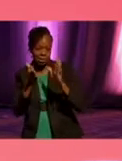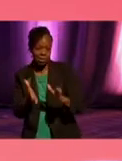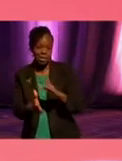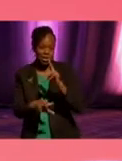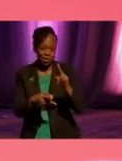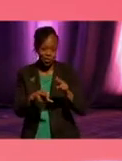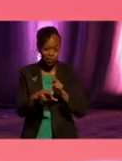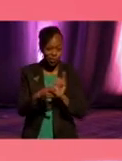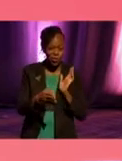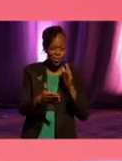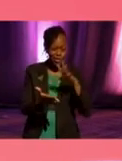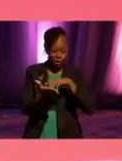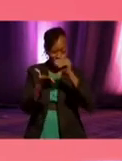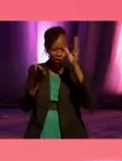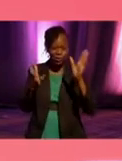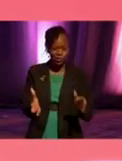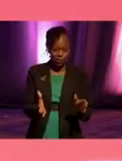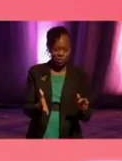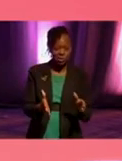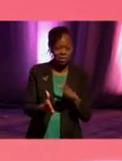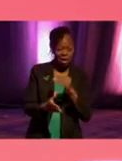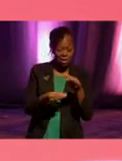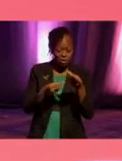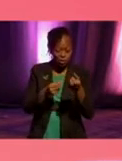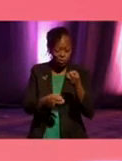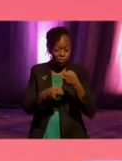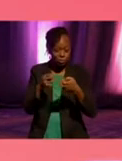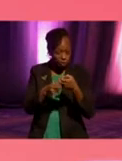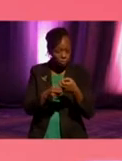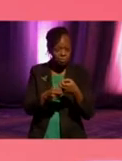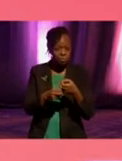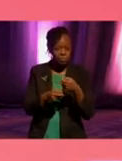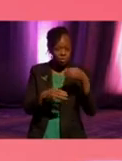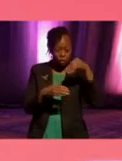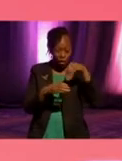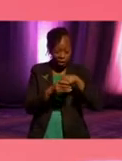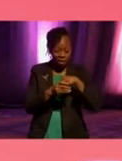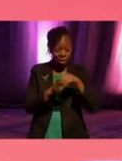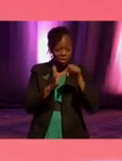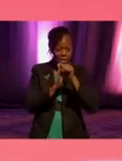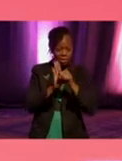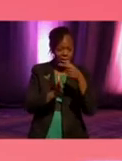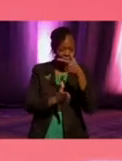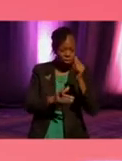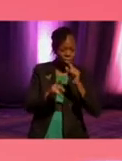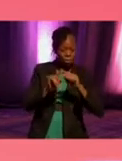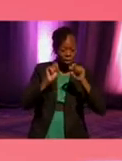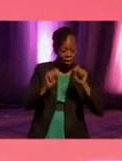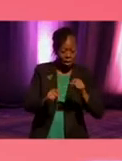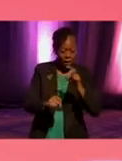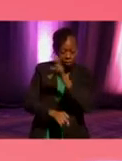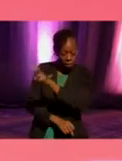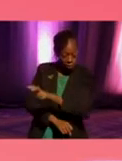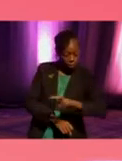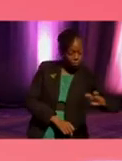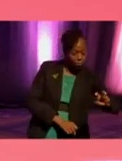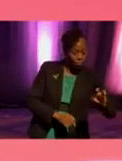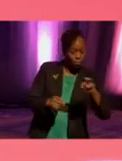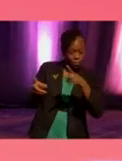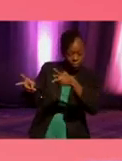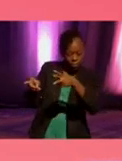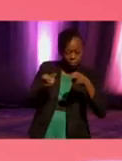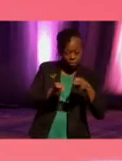students. And the solutions to the problems are problems in Georgia, but that can be extrapolated across the United